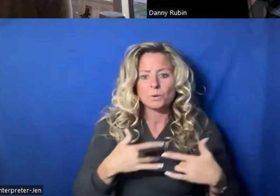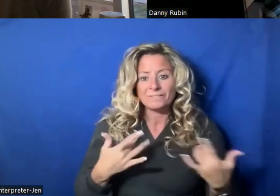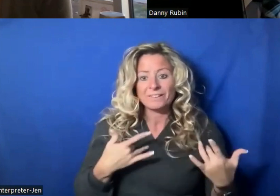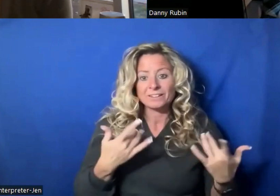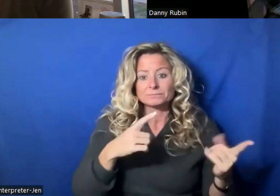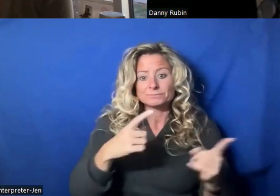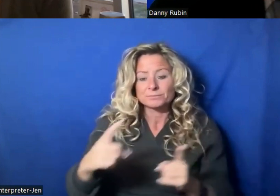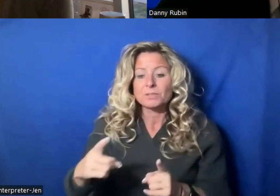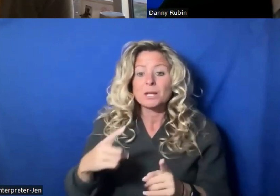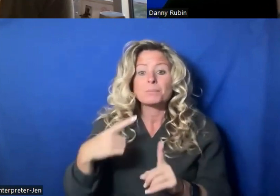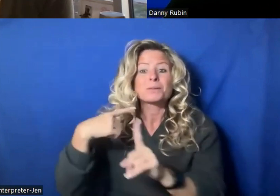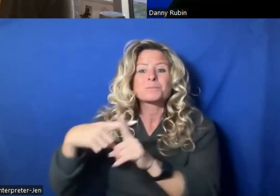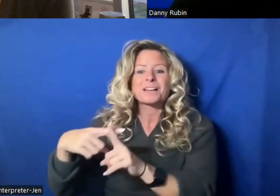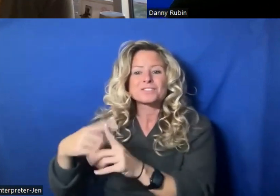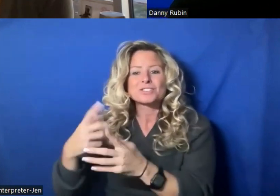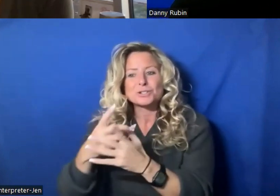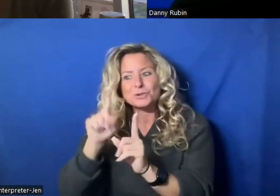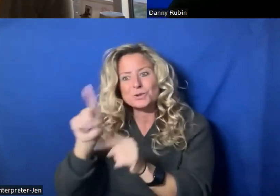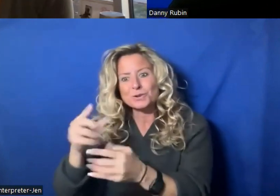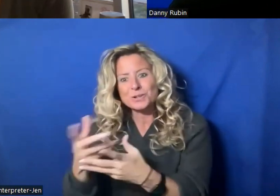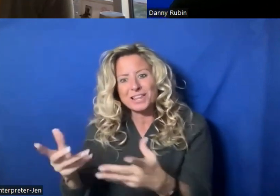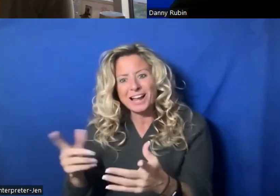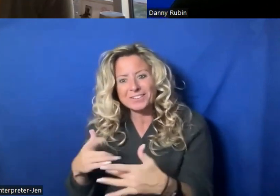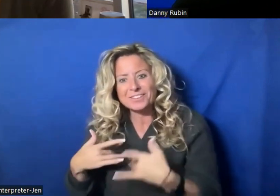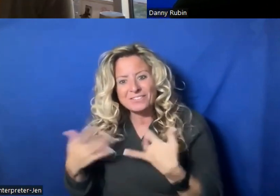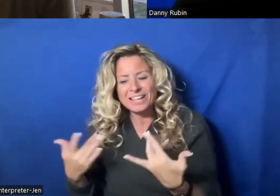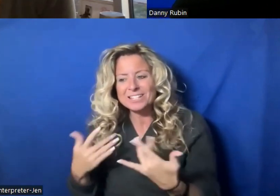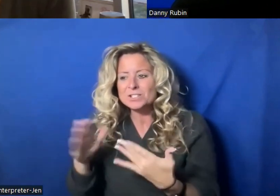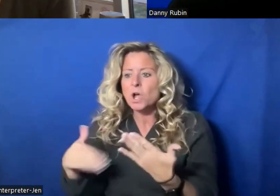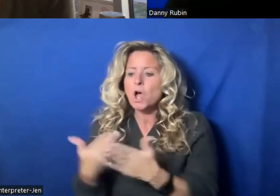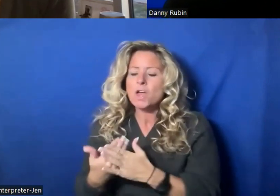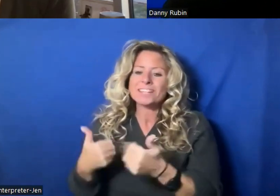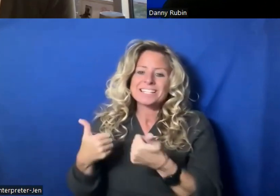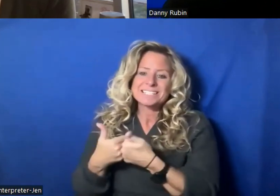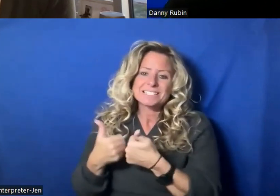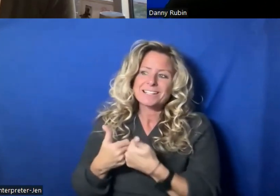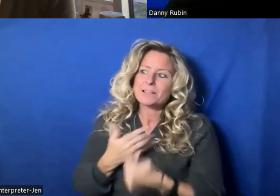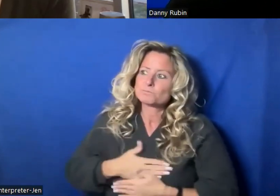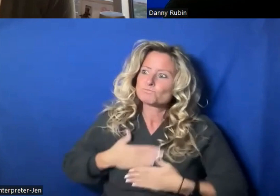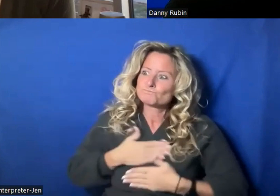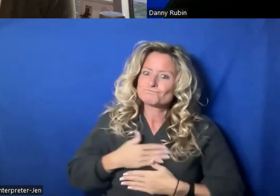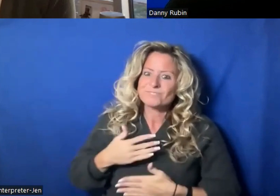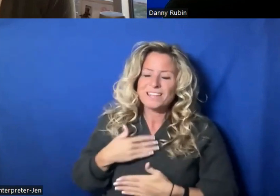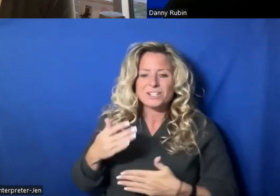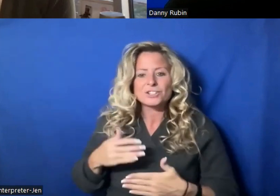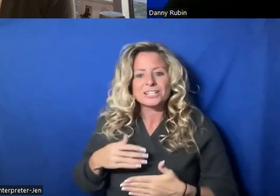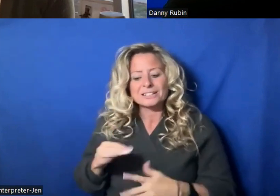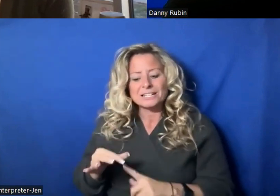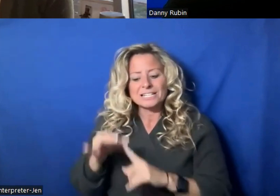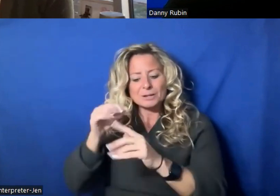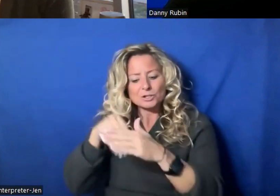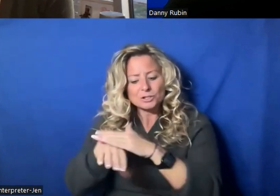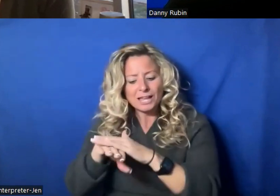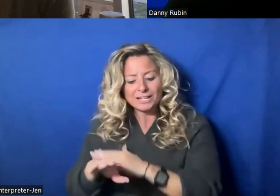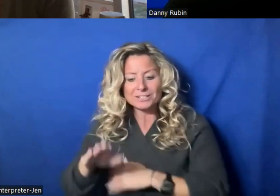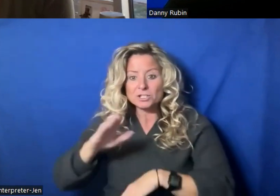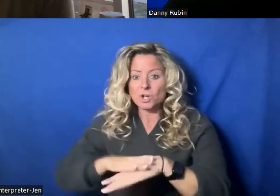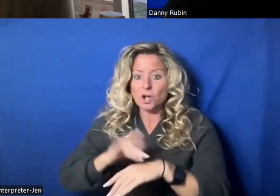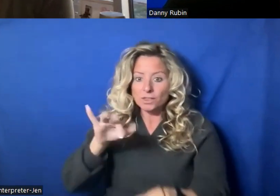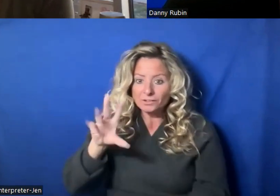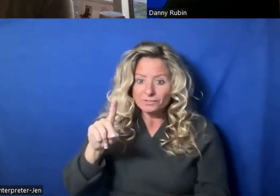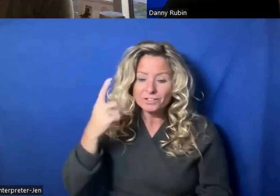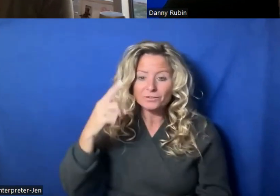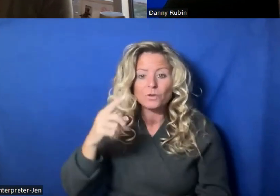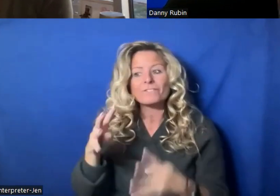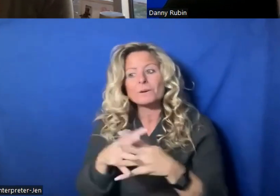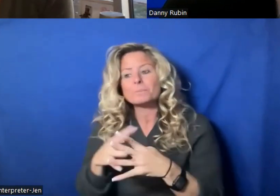the pros for that is you're at a lot of events. You get to go to all these games, like, and you get special access to, like, we're on the field for football games,